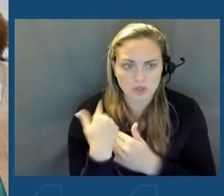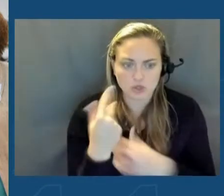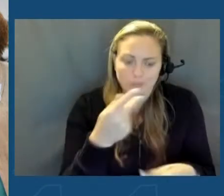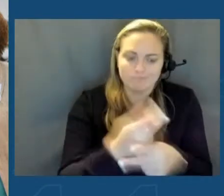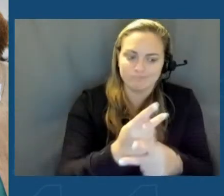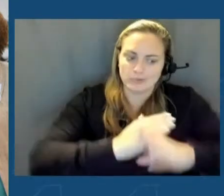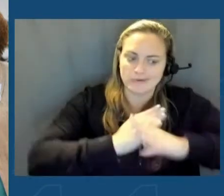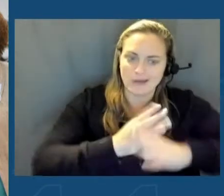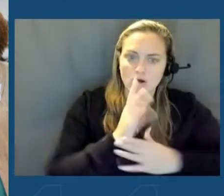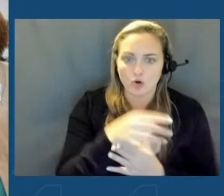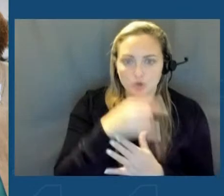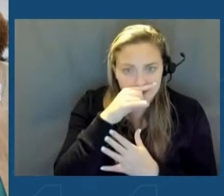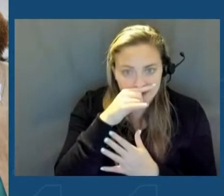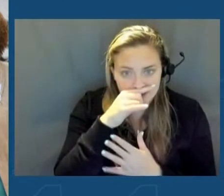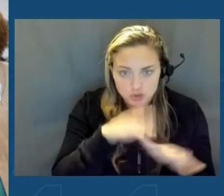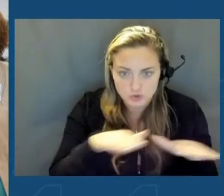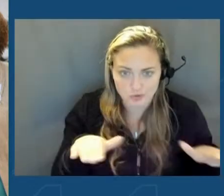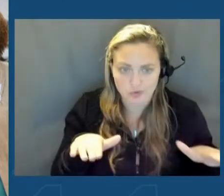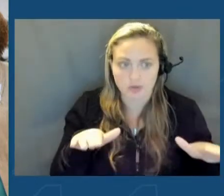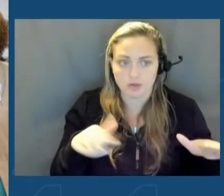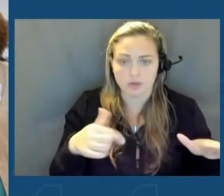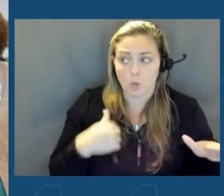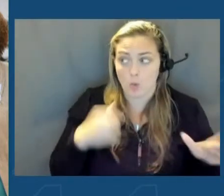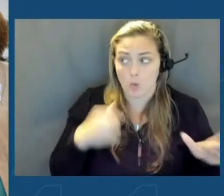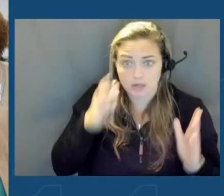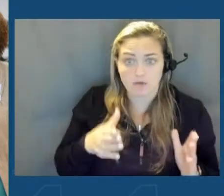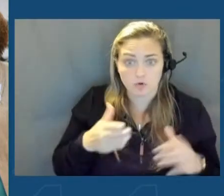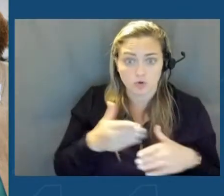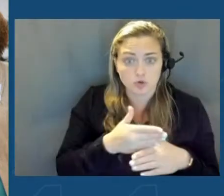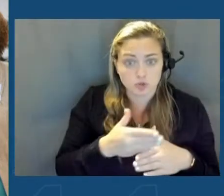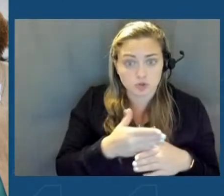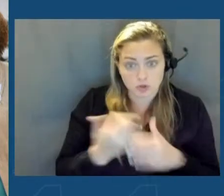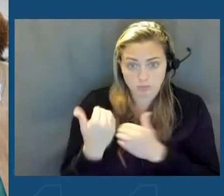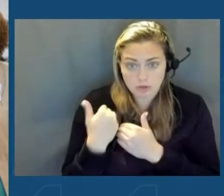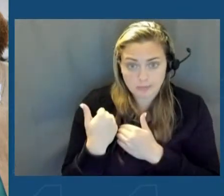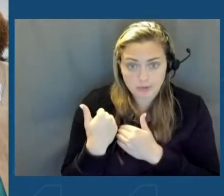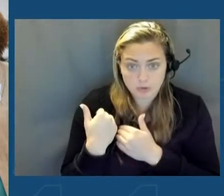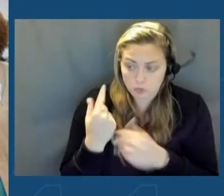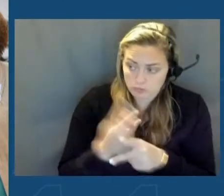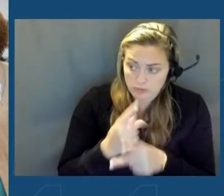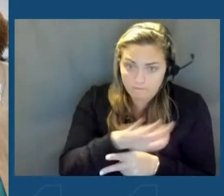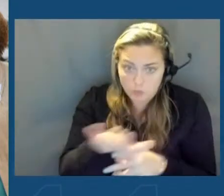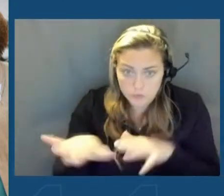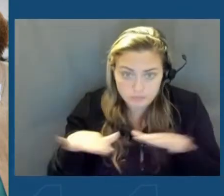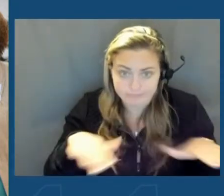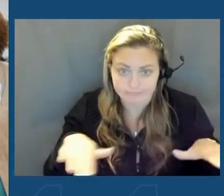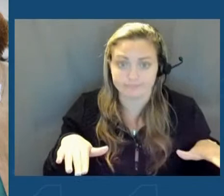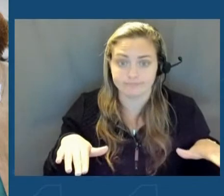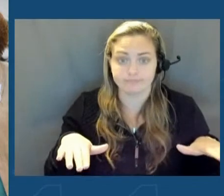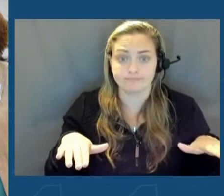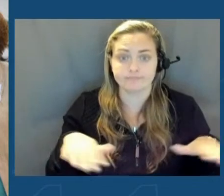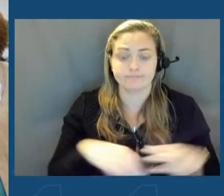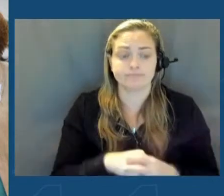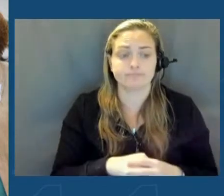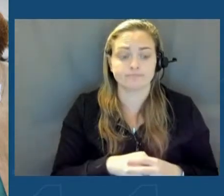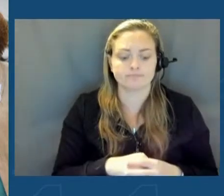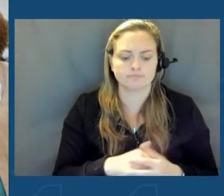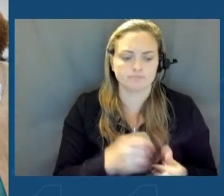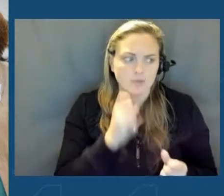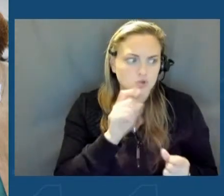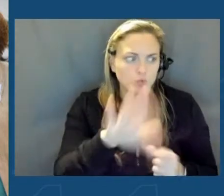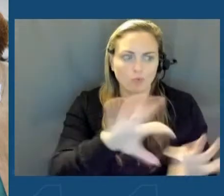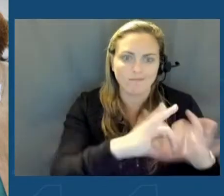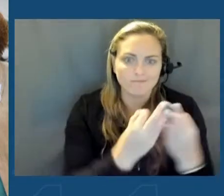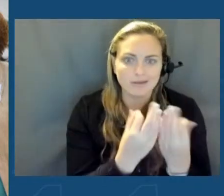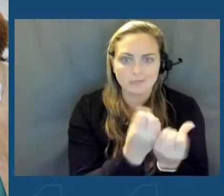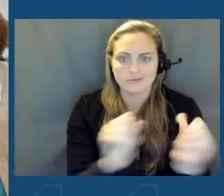children. I want parents to know, as governor, I share in that responsibility. It is my responsibility to do everything I can to protect your families as